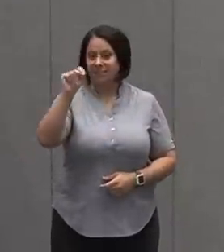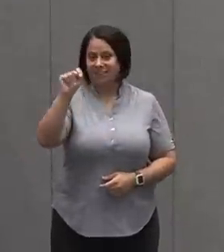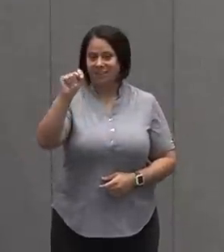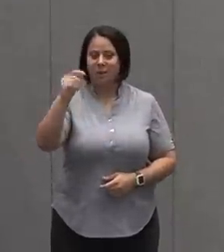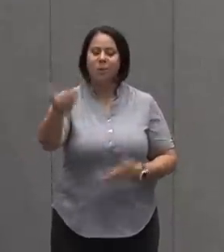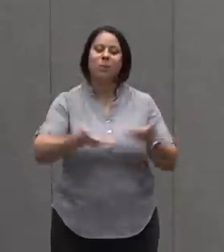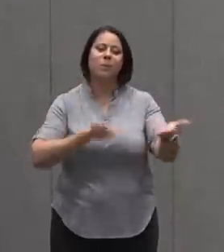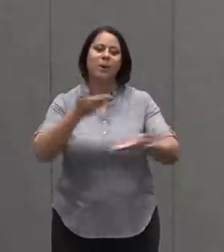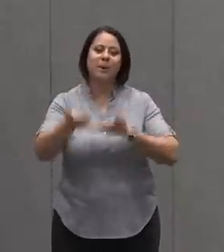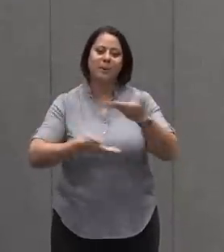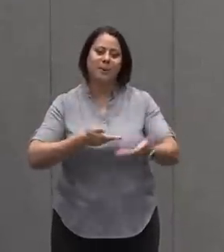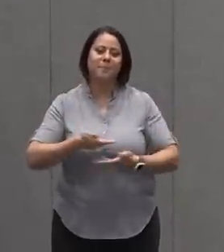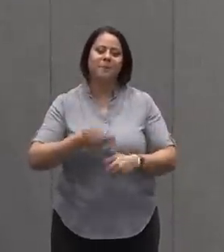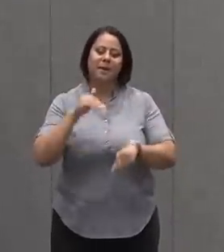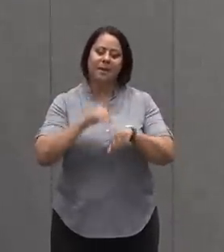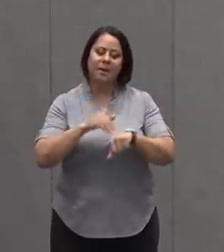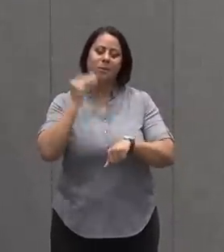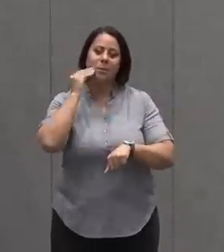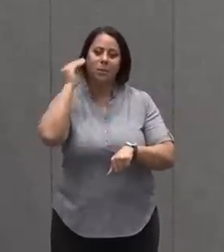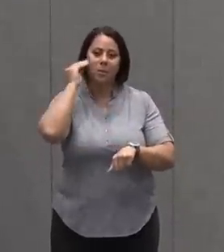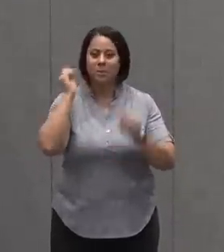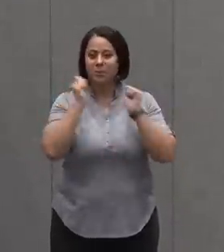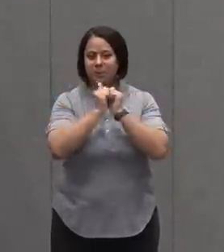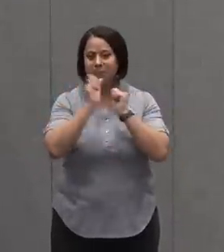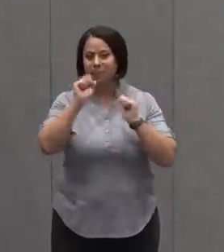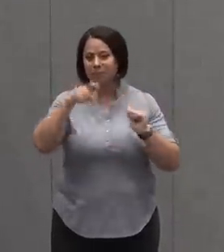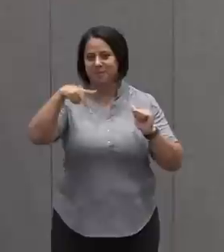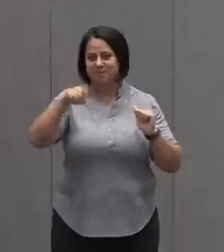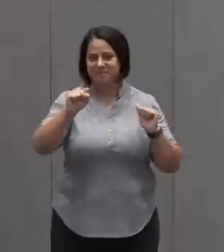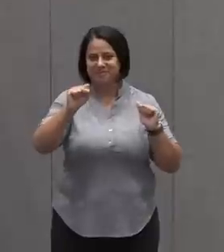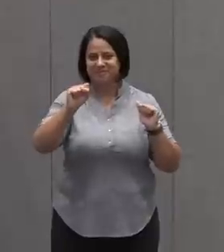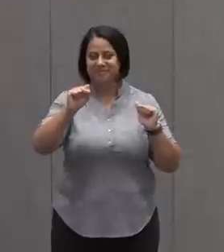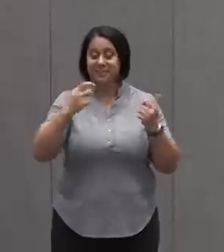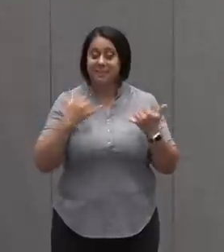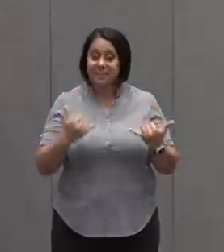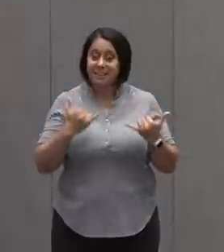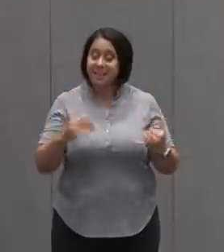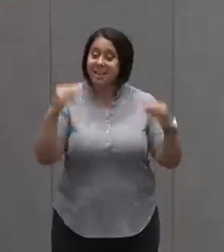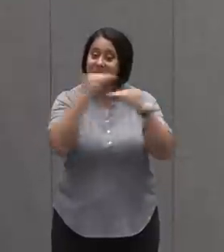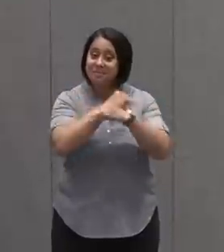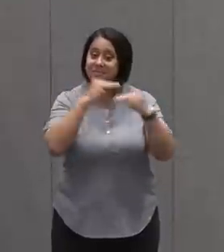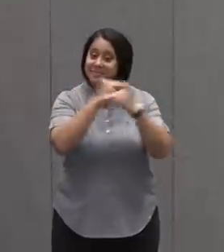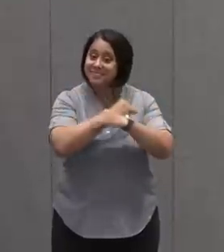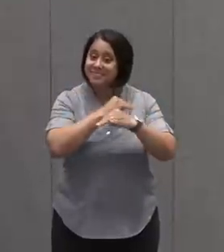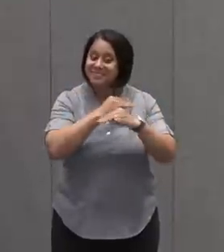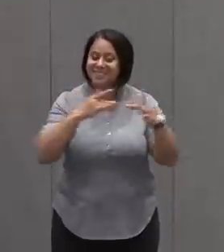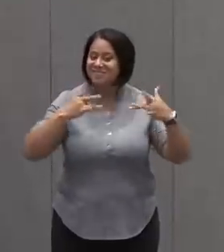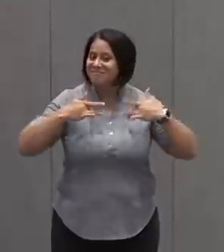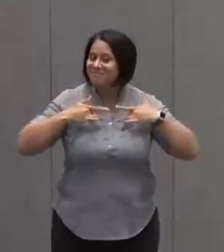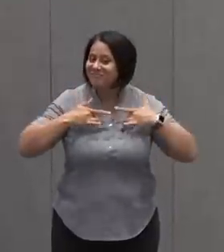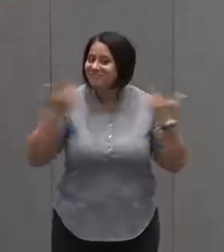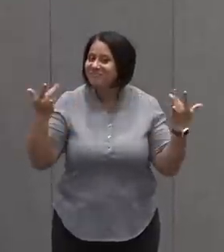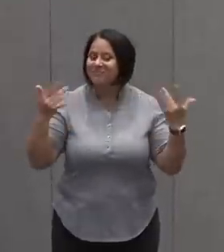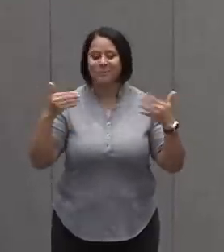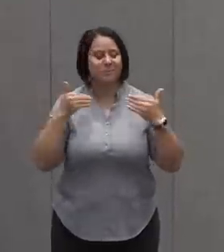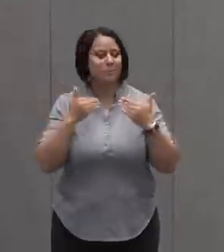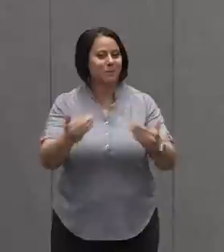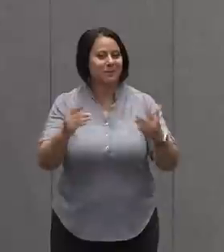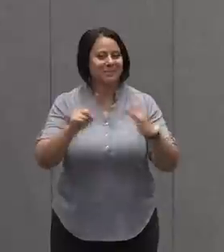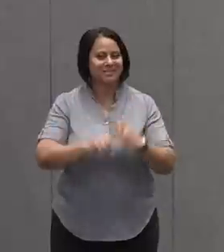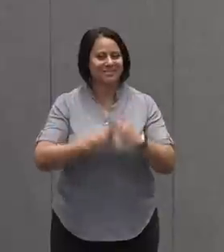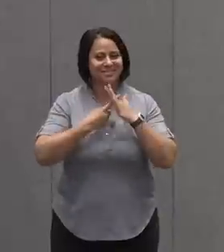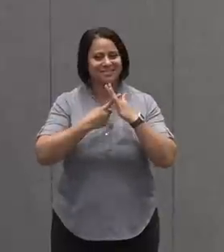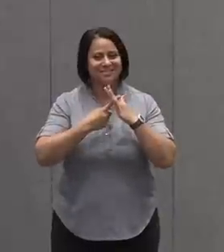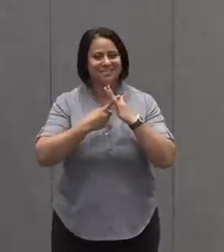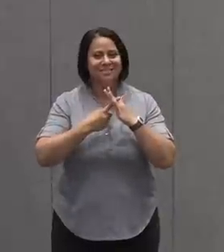Home with APS. Today we're going to do some math with you, and we're very excited to go ahead and get started.